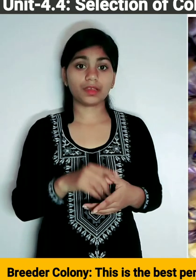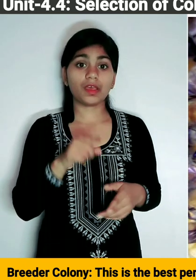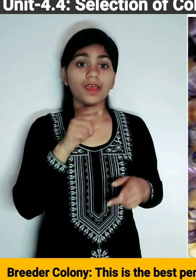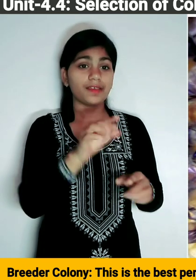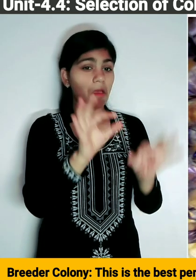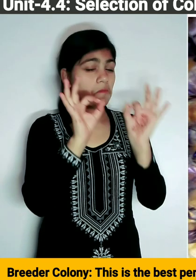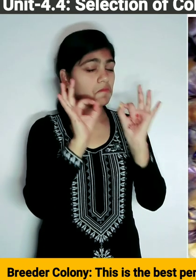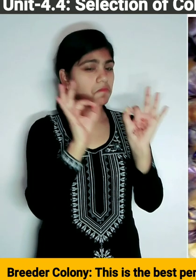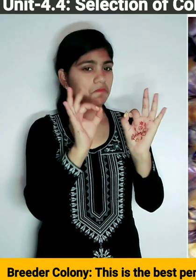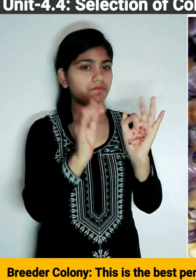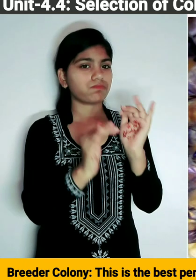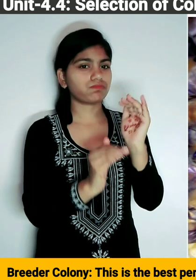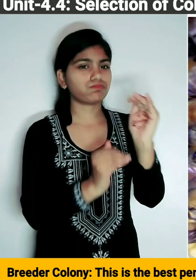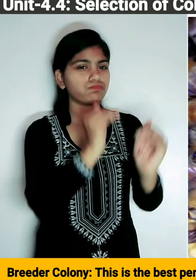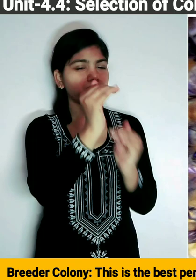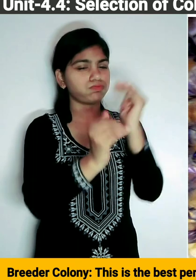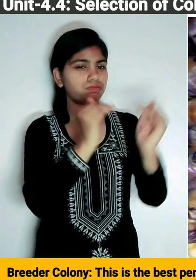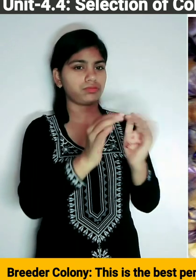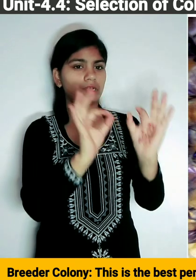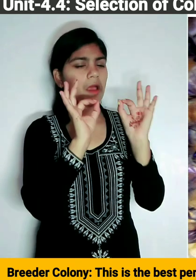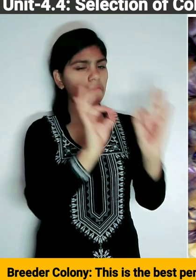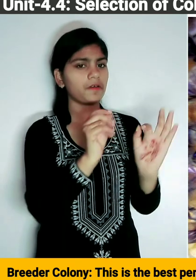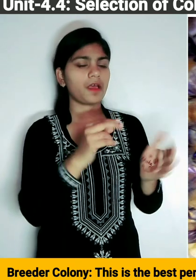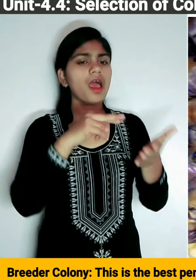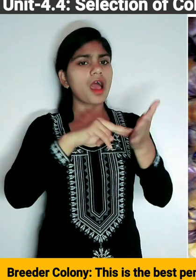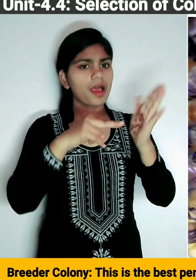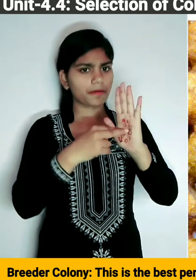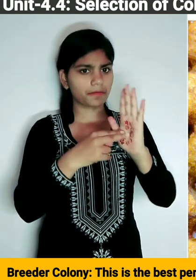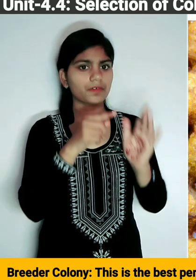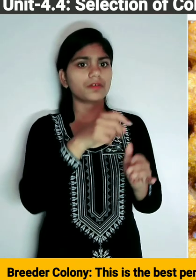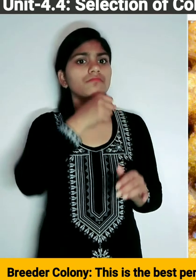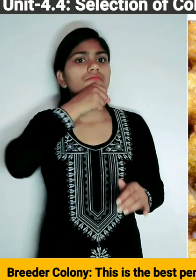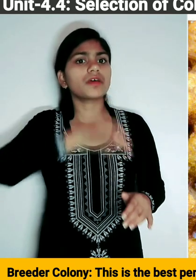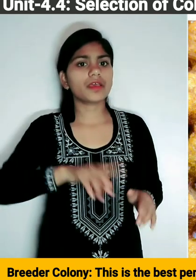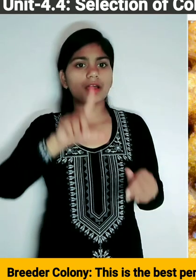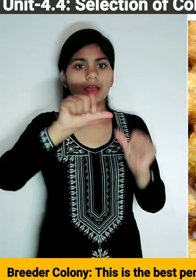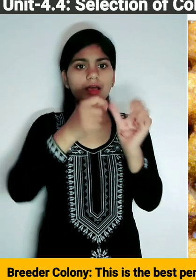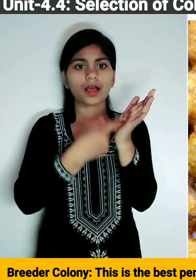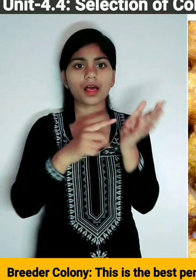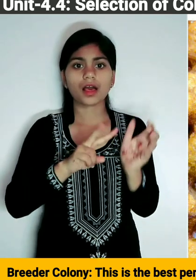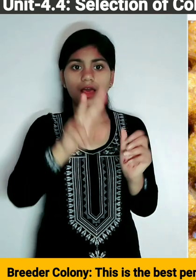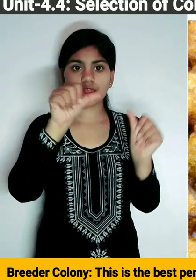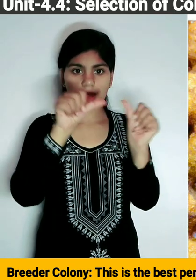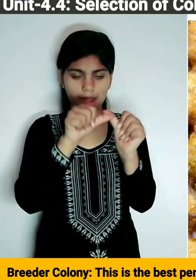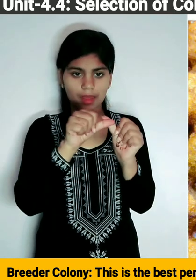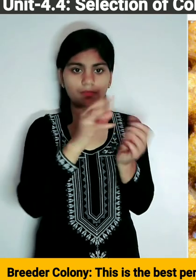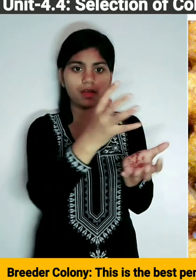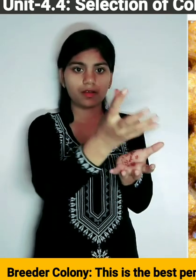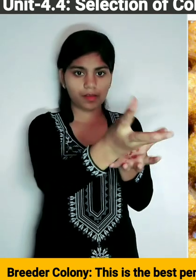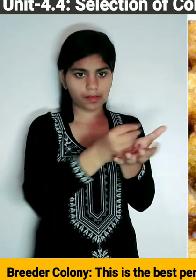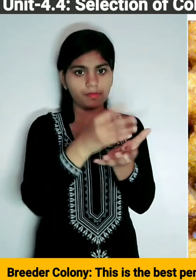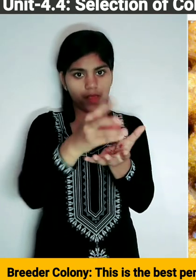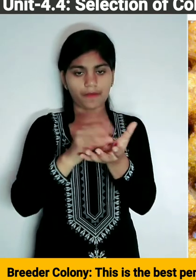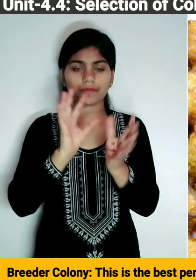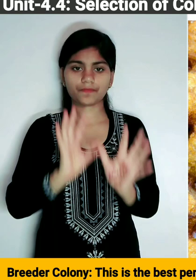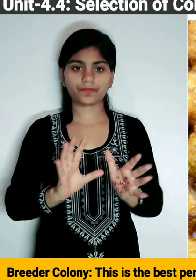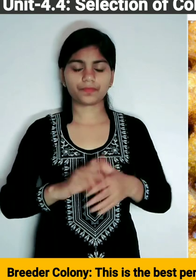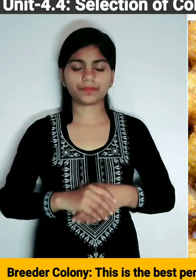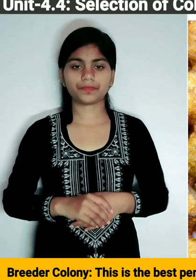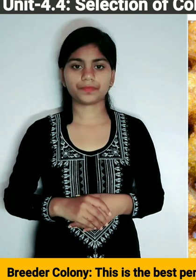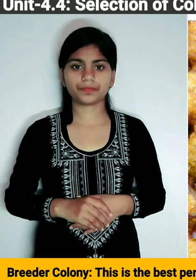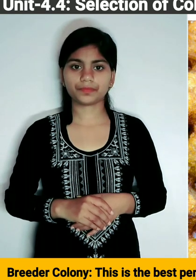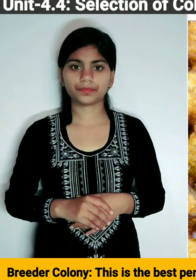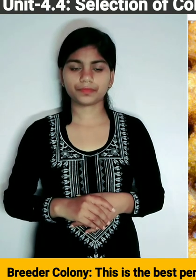young larvae are obtained. The hive body of the breeder